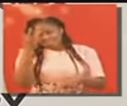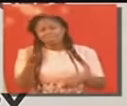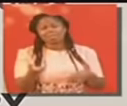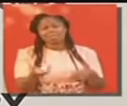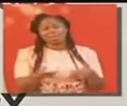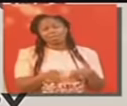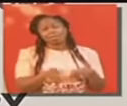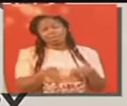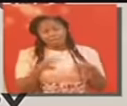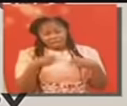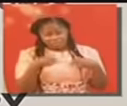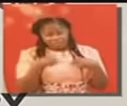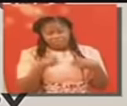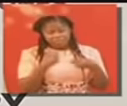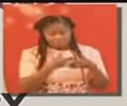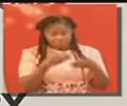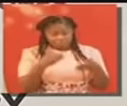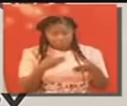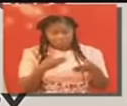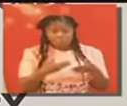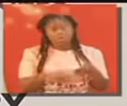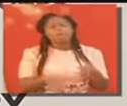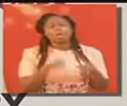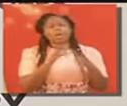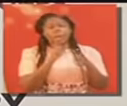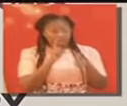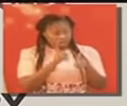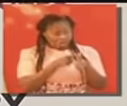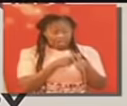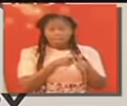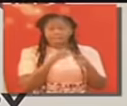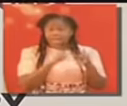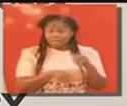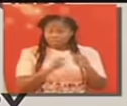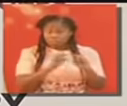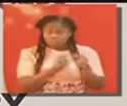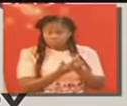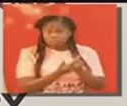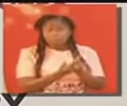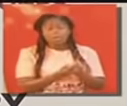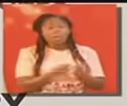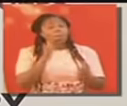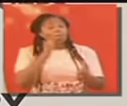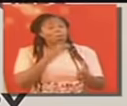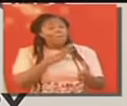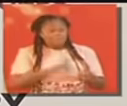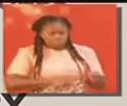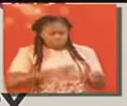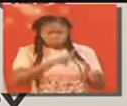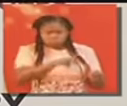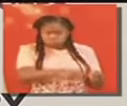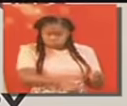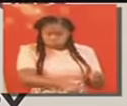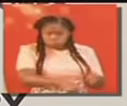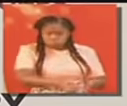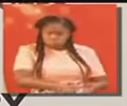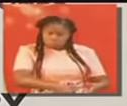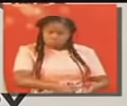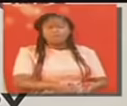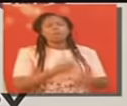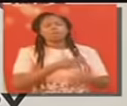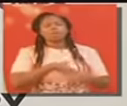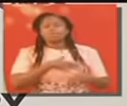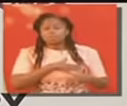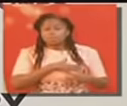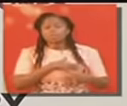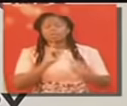very importantly, our pregnant women. Please get vaccinated. We want to get up to about 10,000